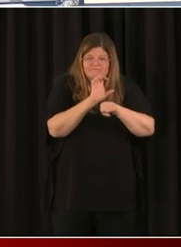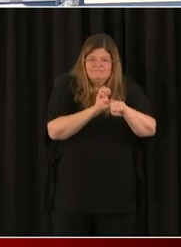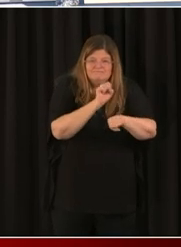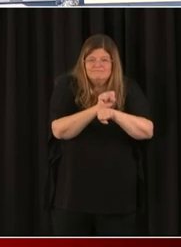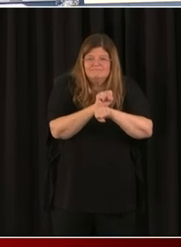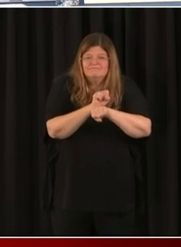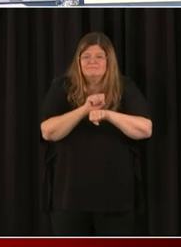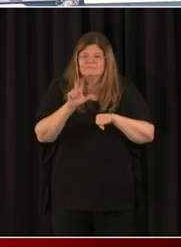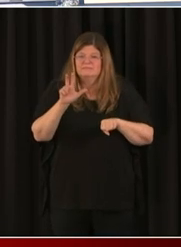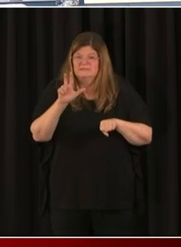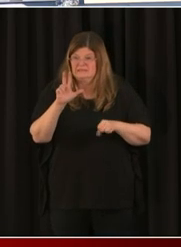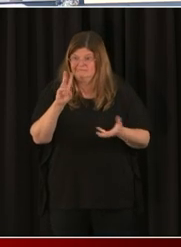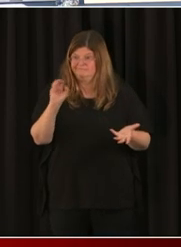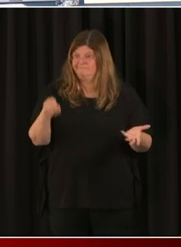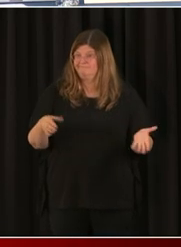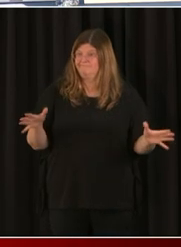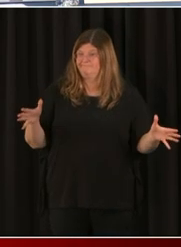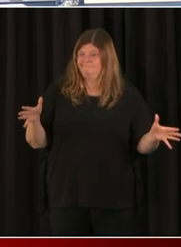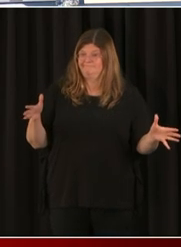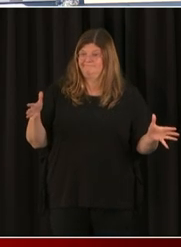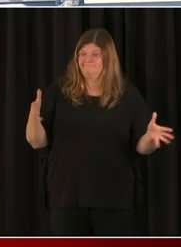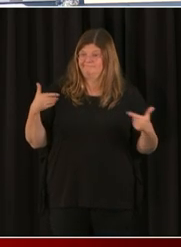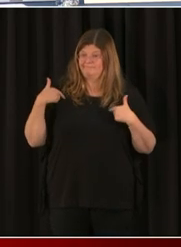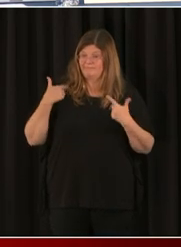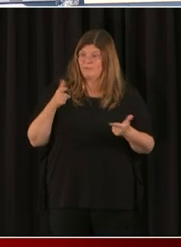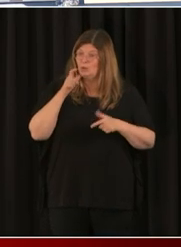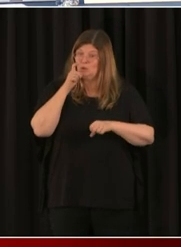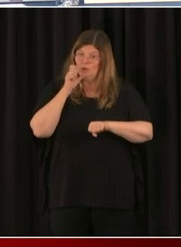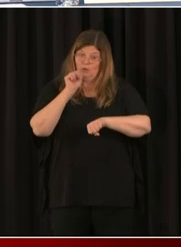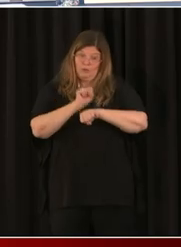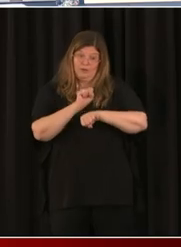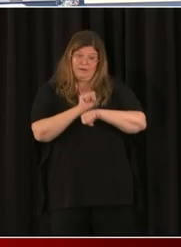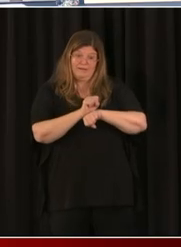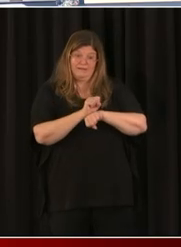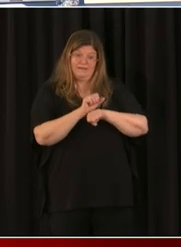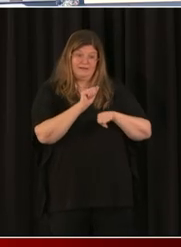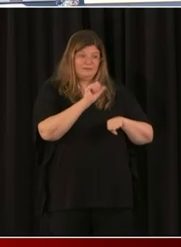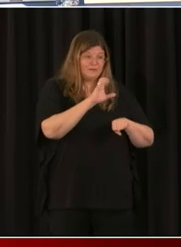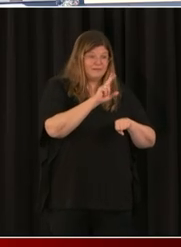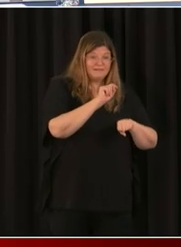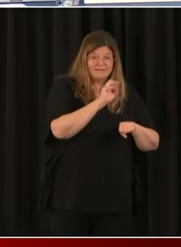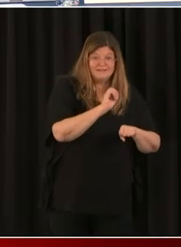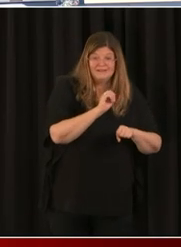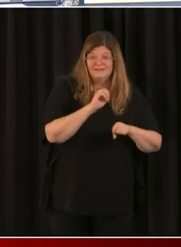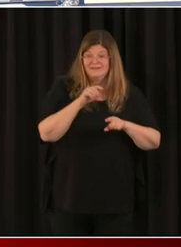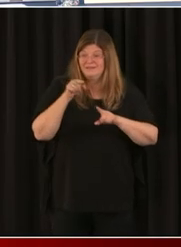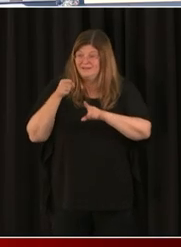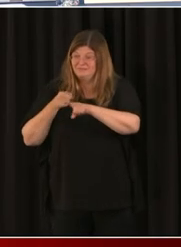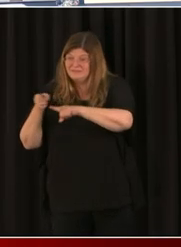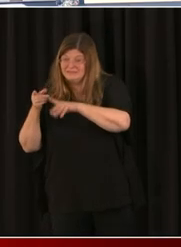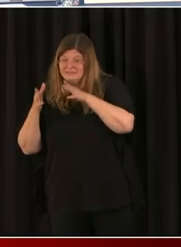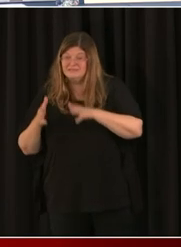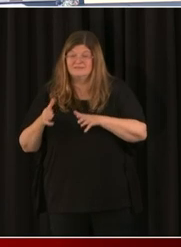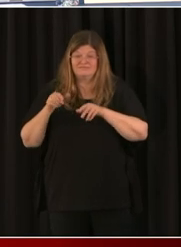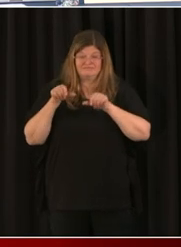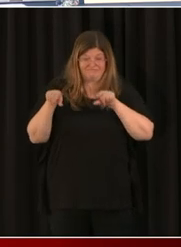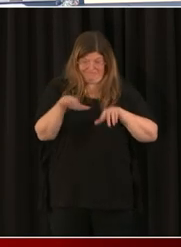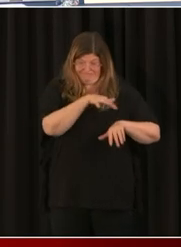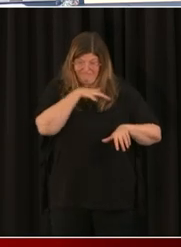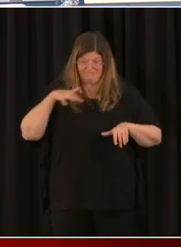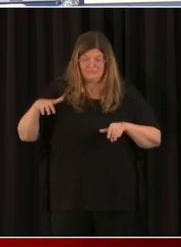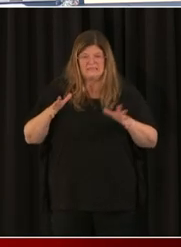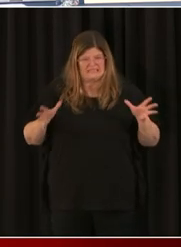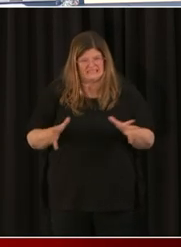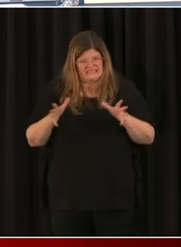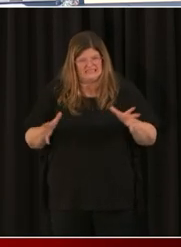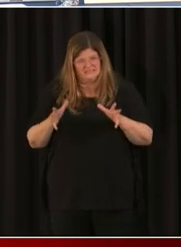of those folks that we're talking about, people who work in acute care hospitals, specialty care hospitals, long-term care facilities, we